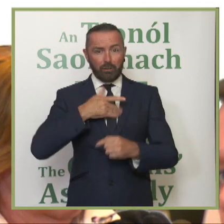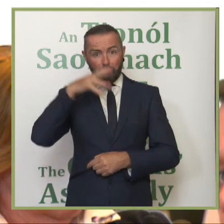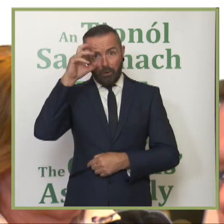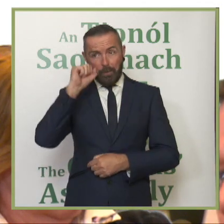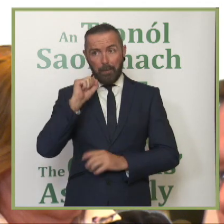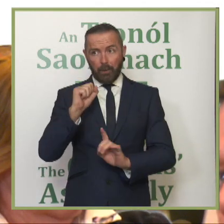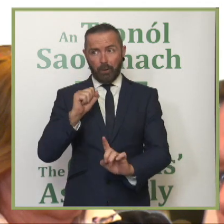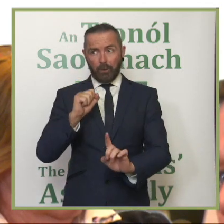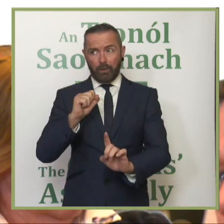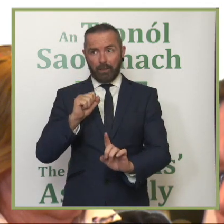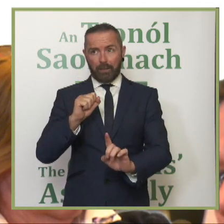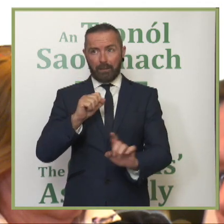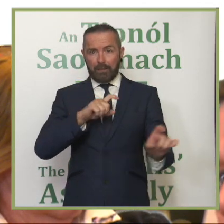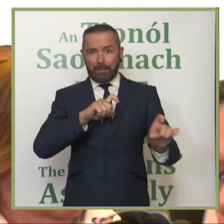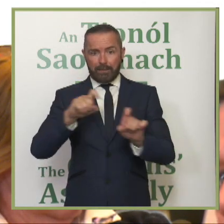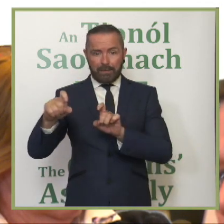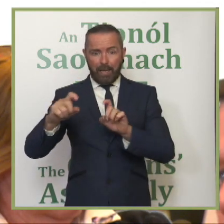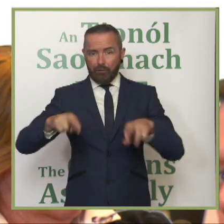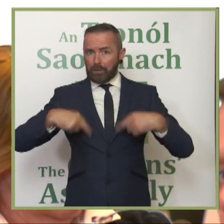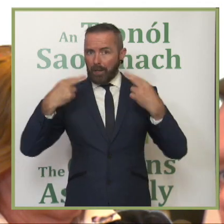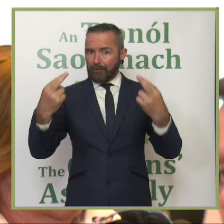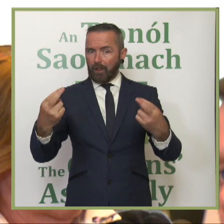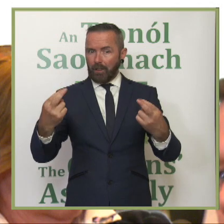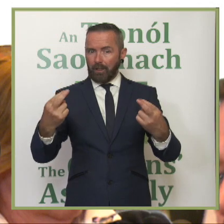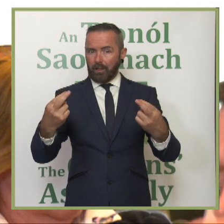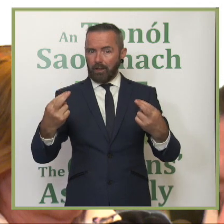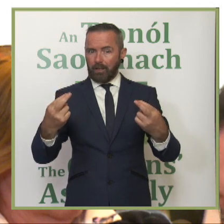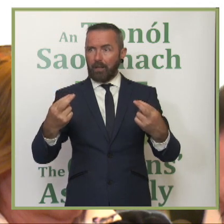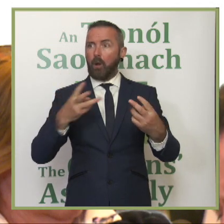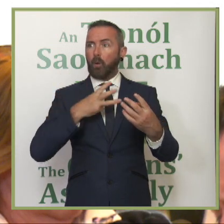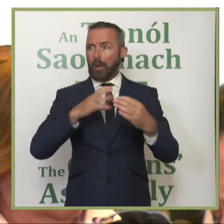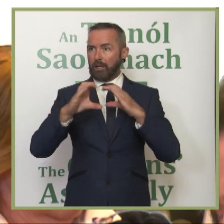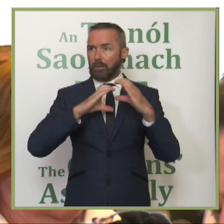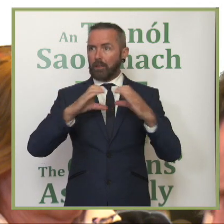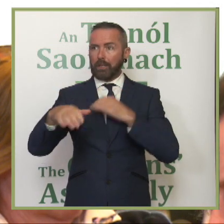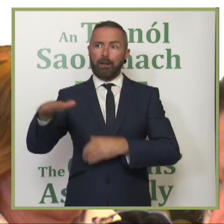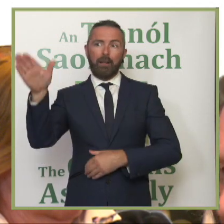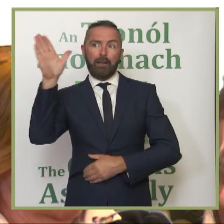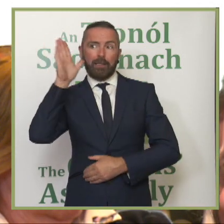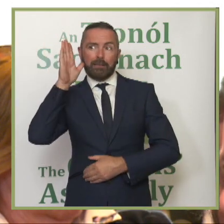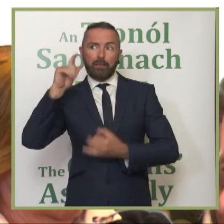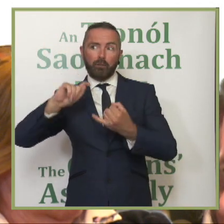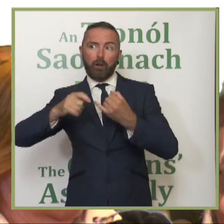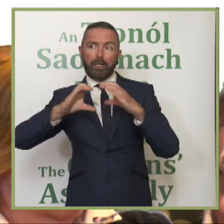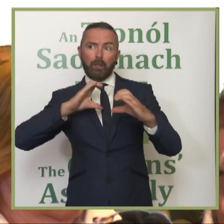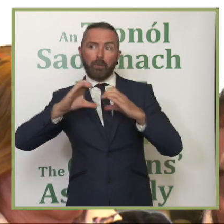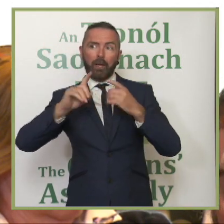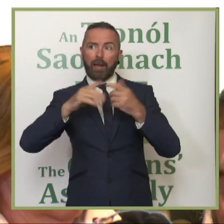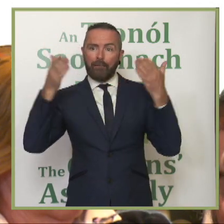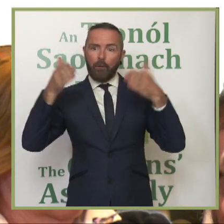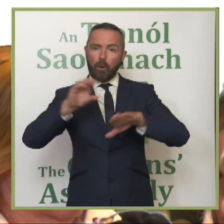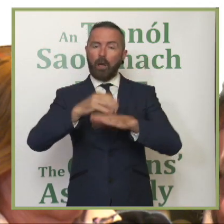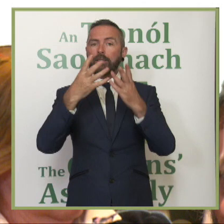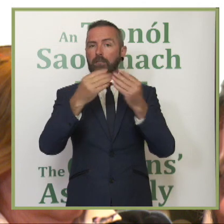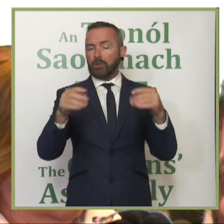to just try and remain respectful within their communication, listen and try and communicate and focus on the